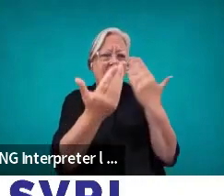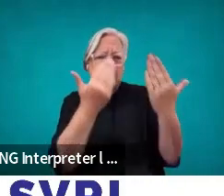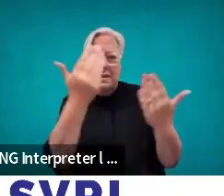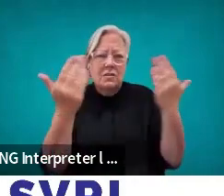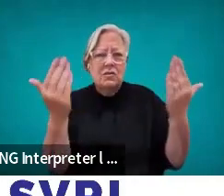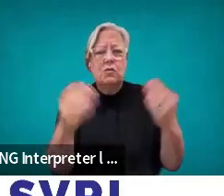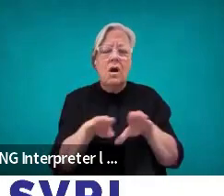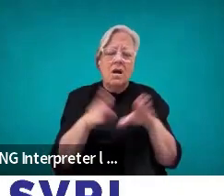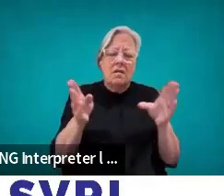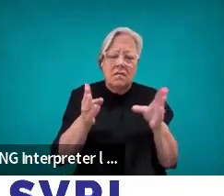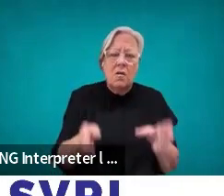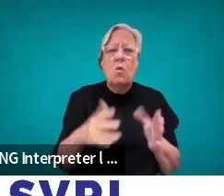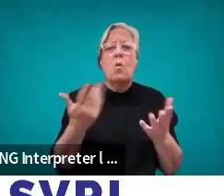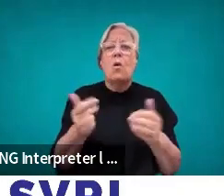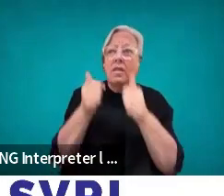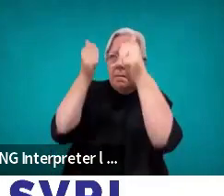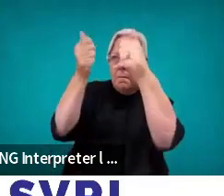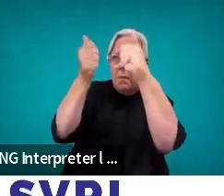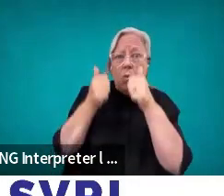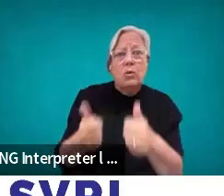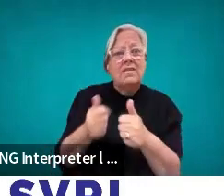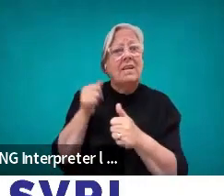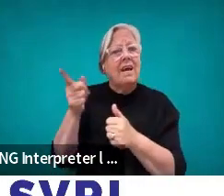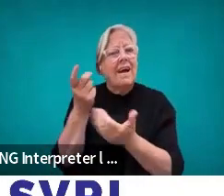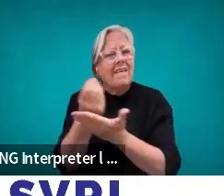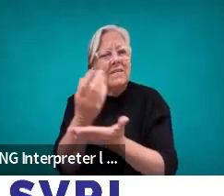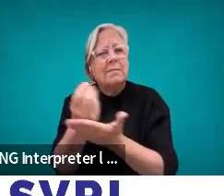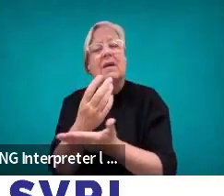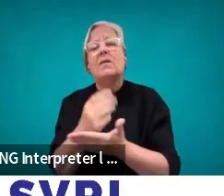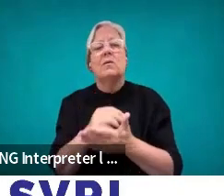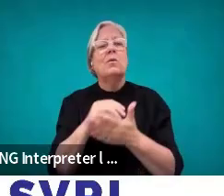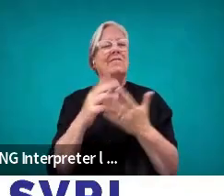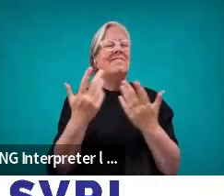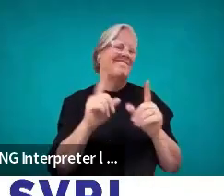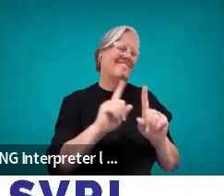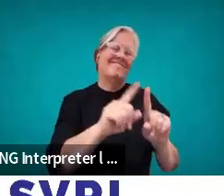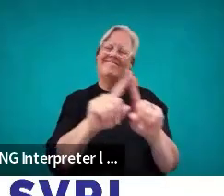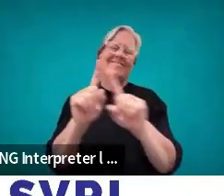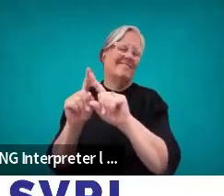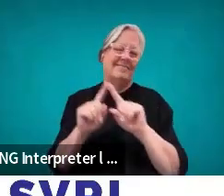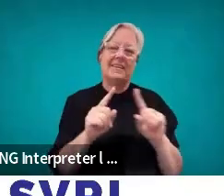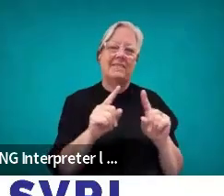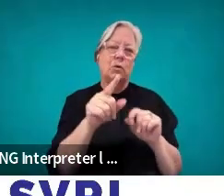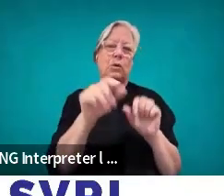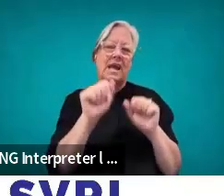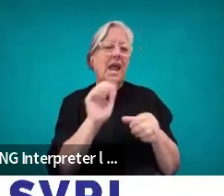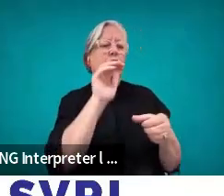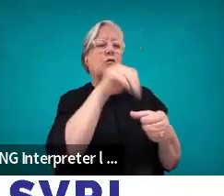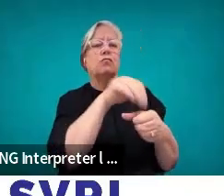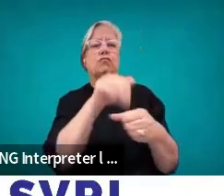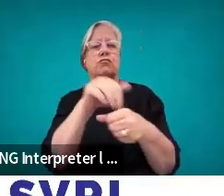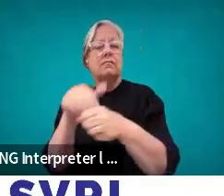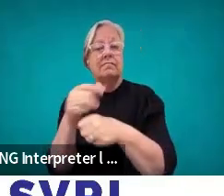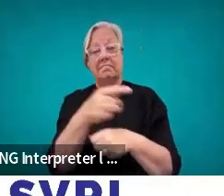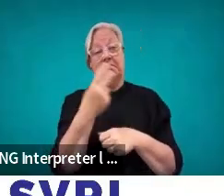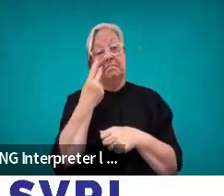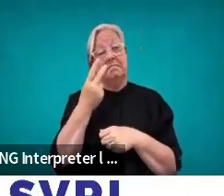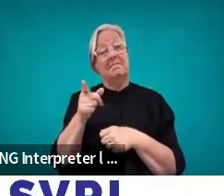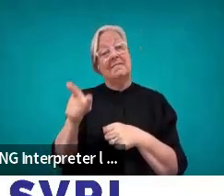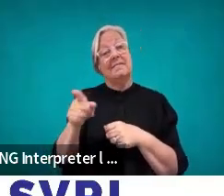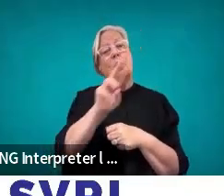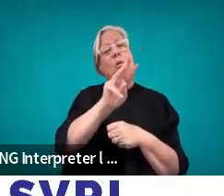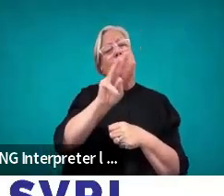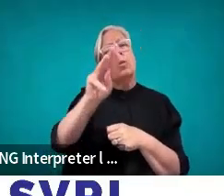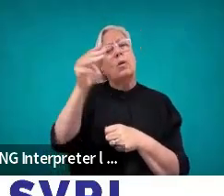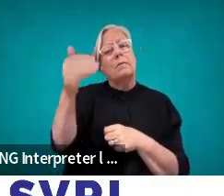or a poster, as well as participant-driven events. So have a look at the SVR website. It's at the